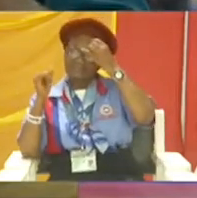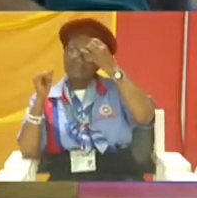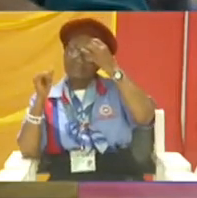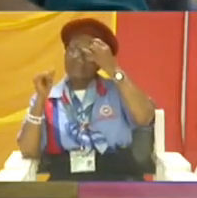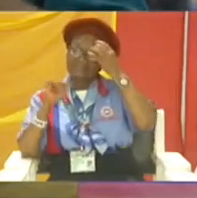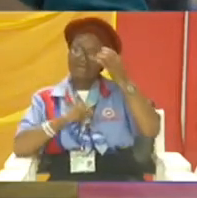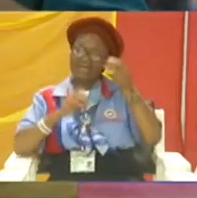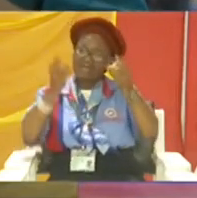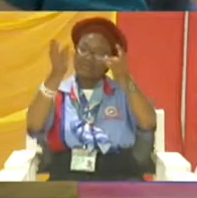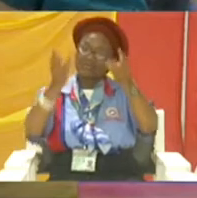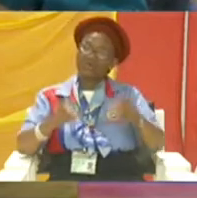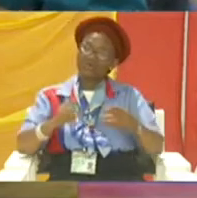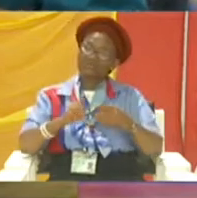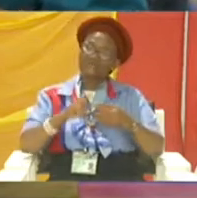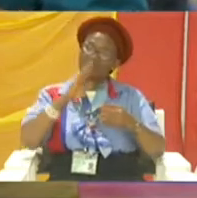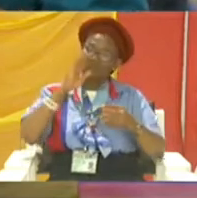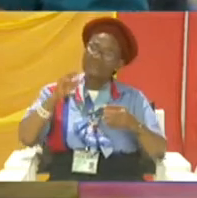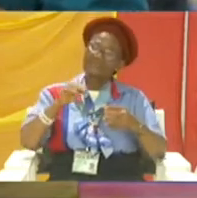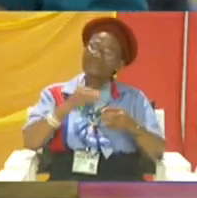mentally. I want to be free